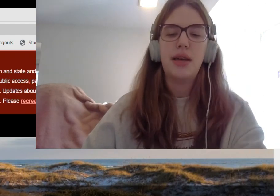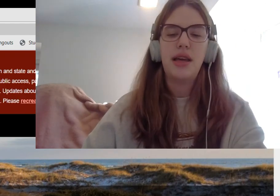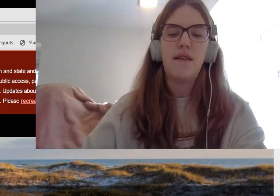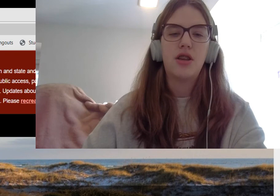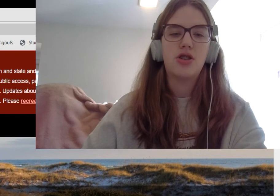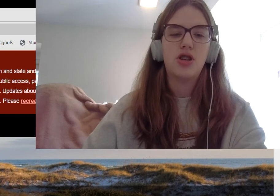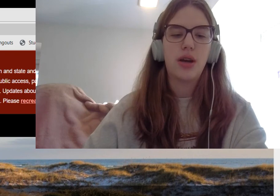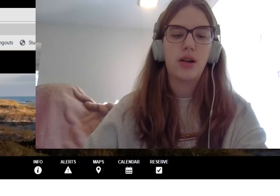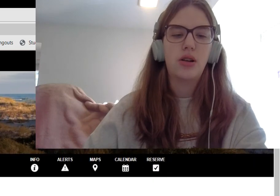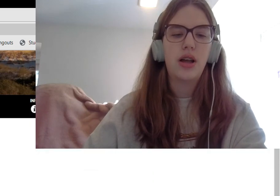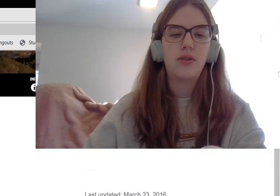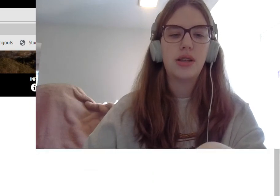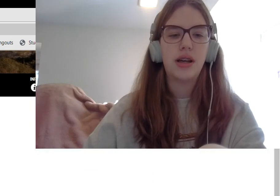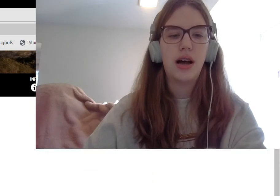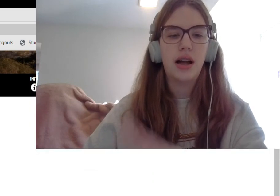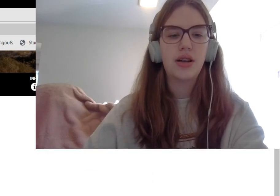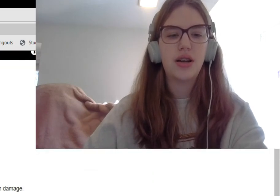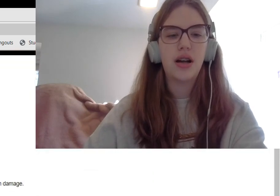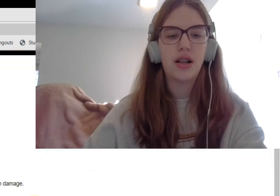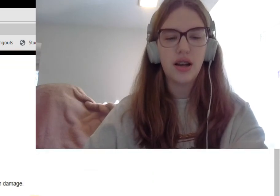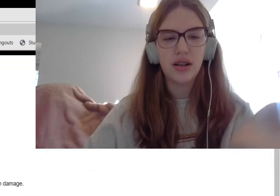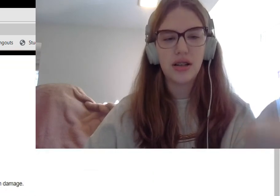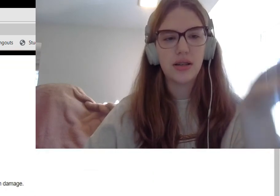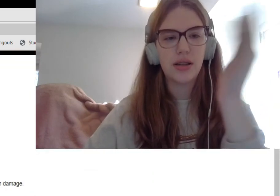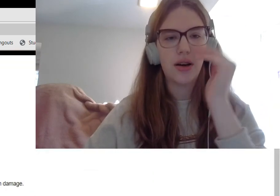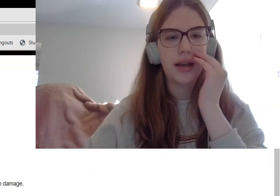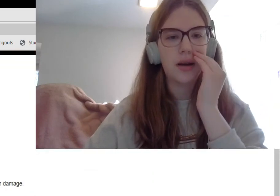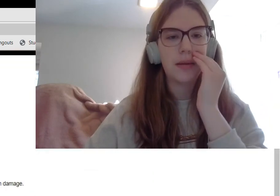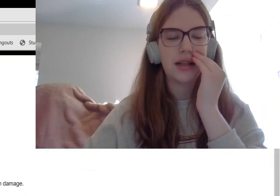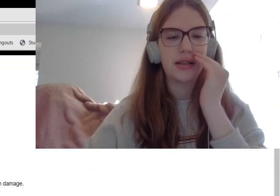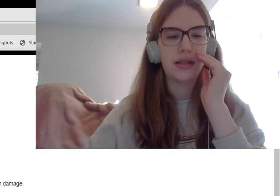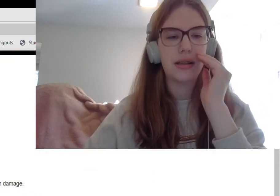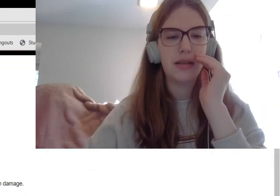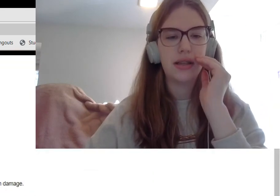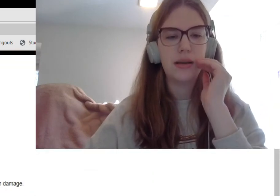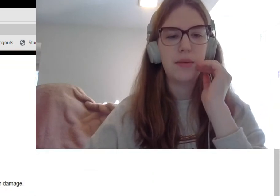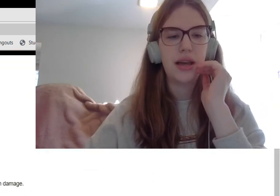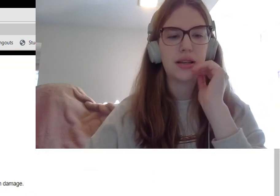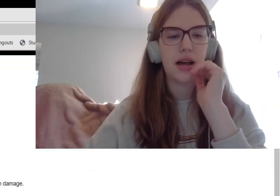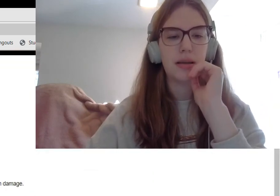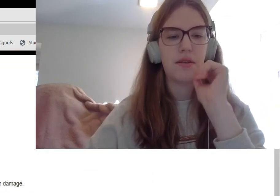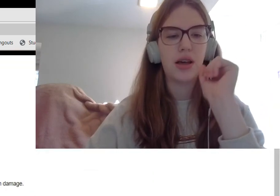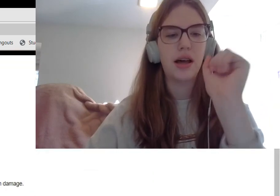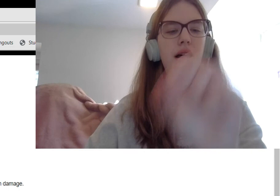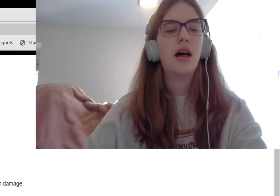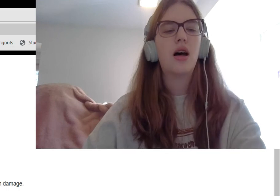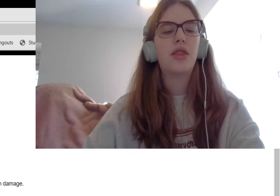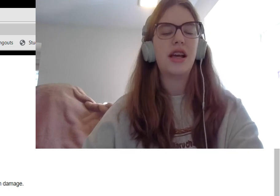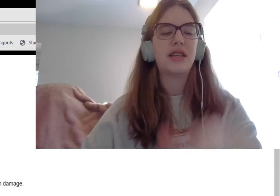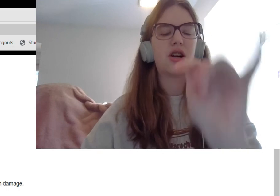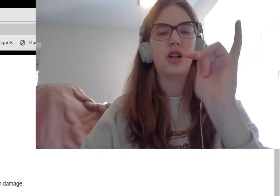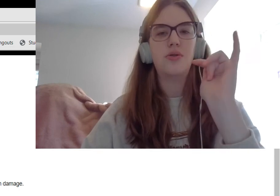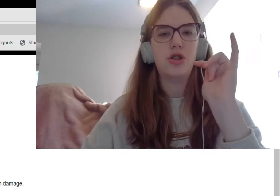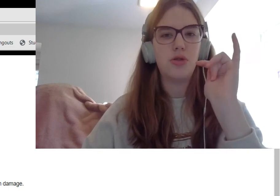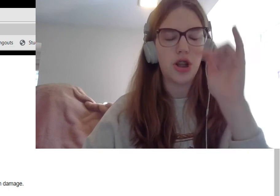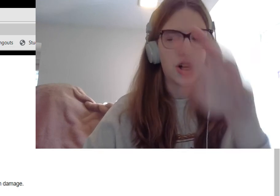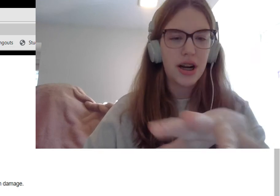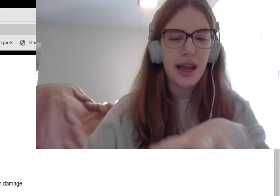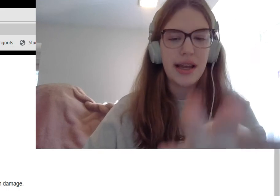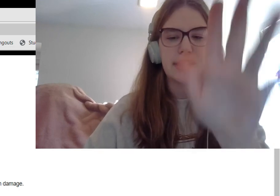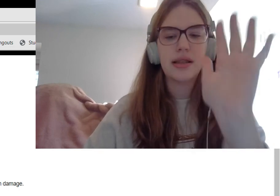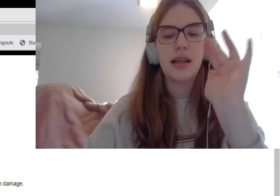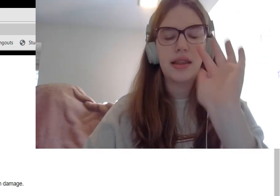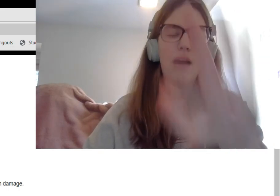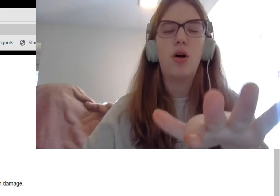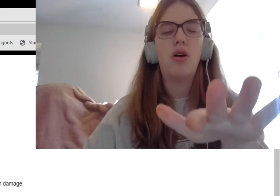generally be if there's a trail closed under alert. So here, because this is in Mississippi, it's got some of the things that are closed due to the